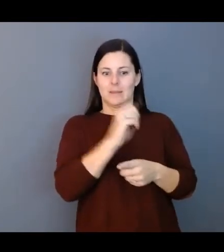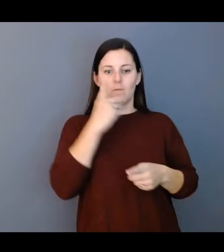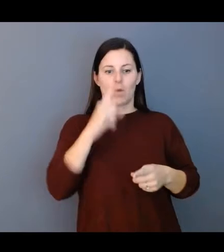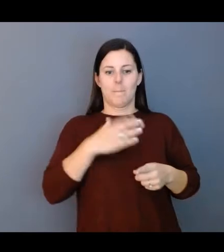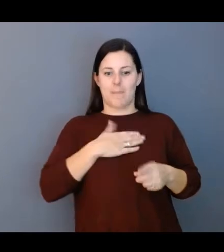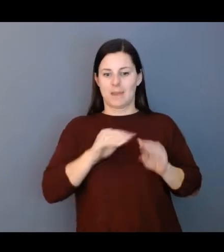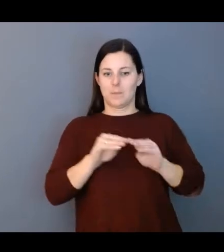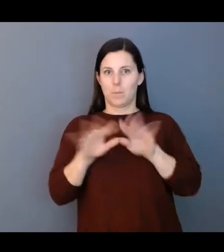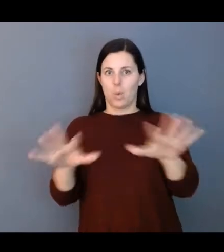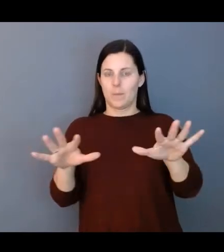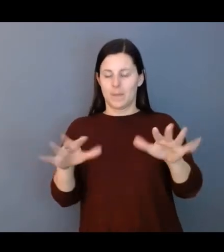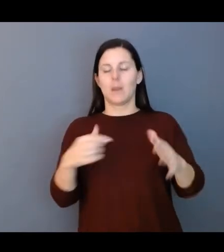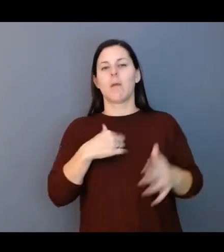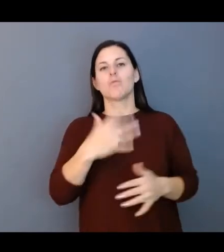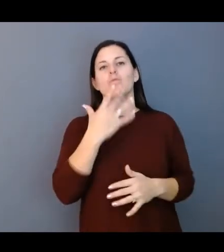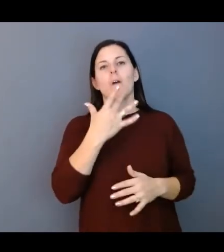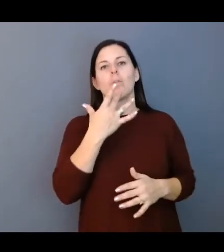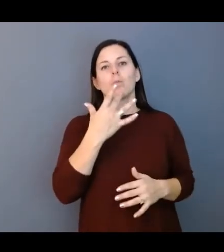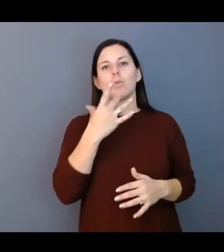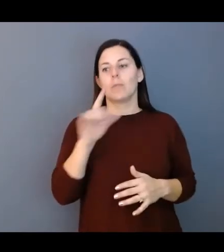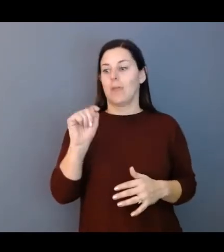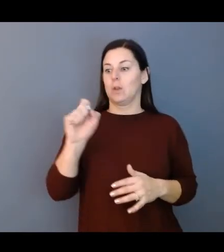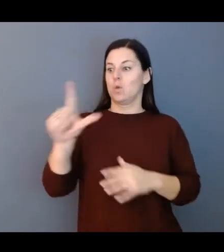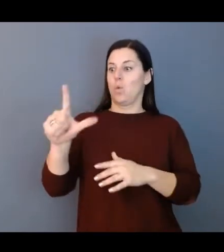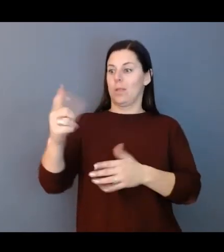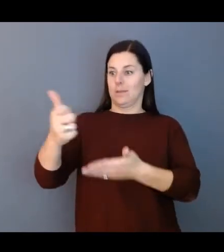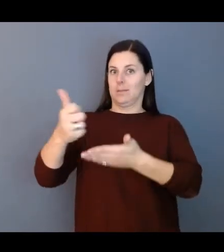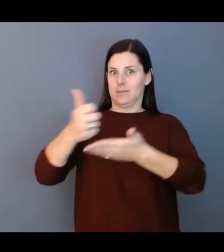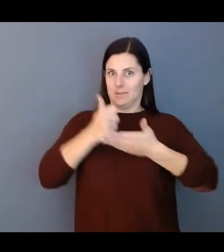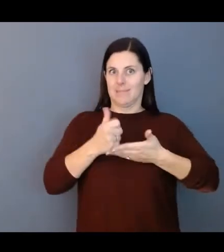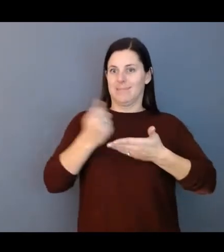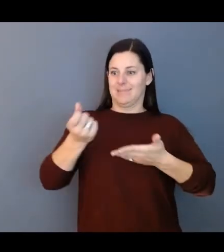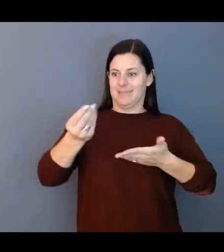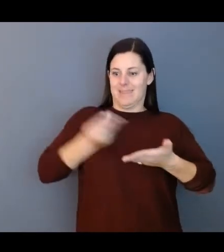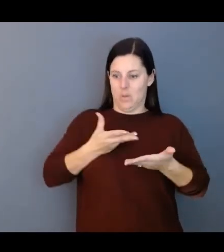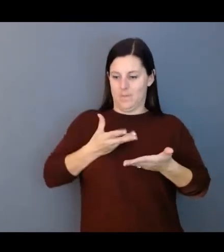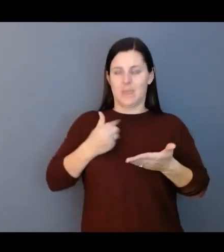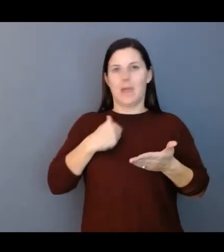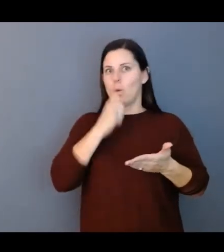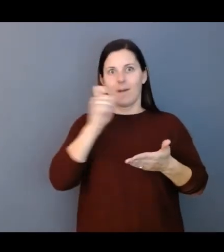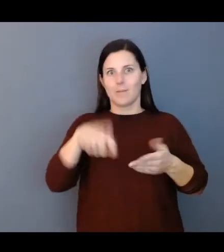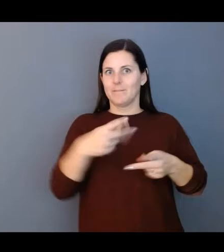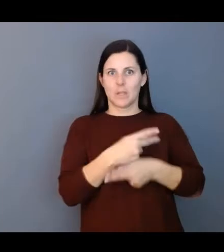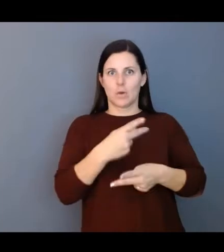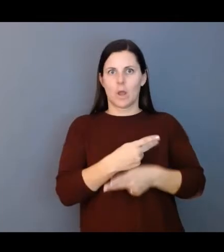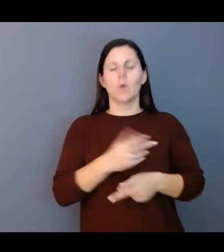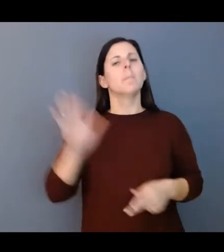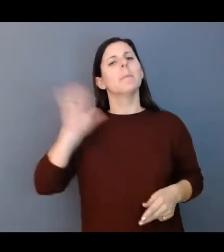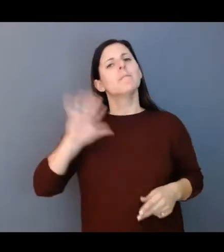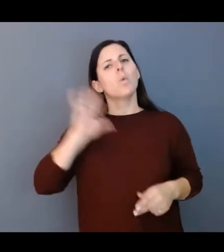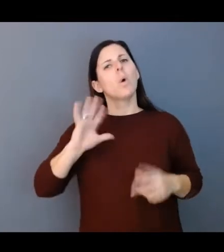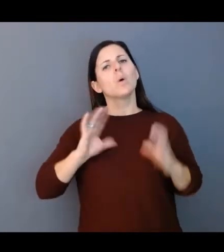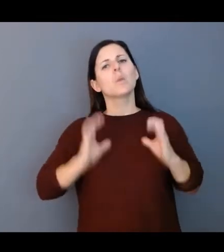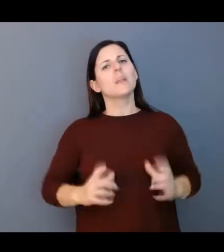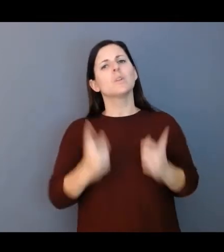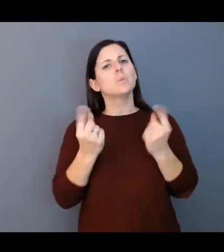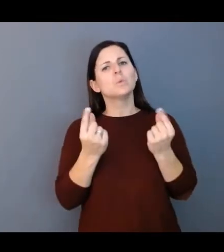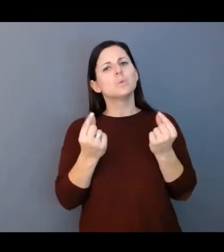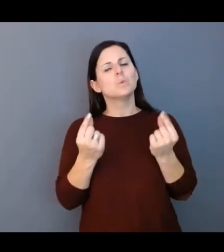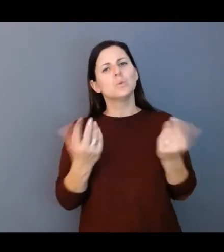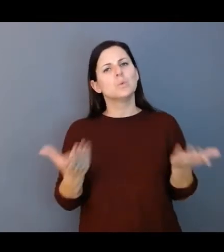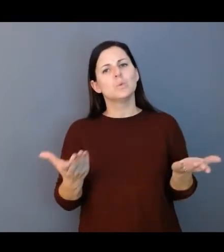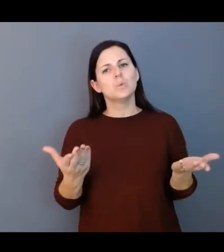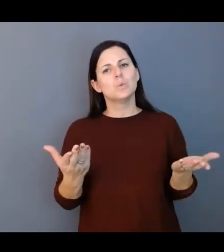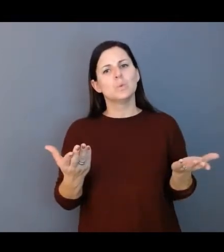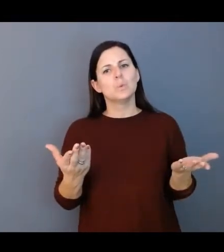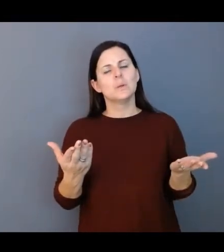my deployment, then I'd rather the tool tell me than me figure out. What were customers doing before this tool?